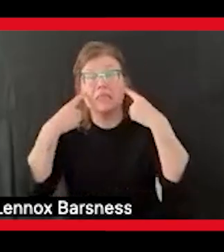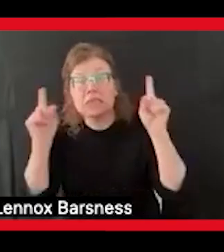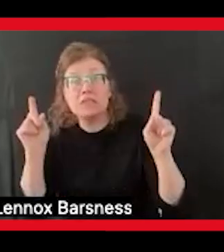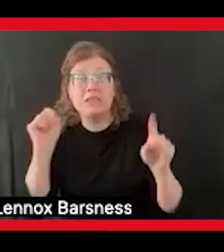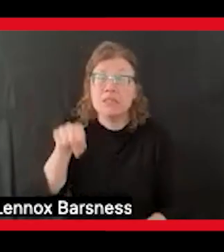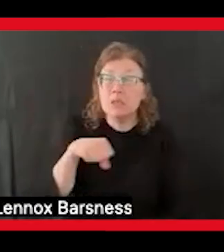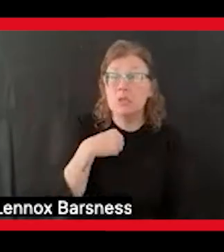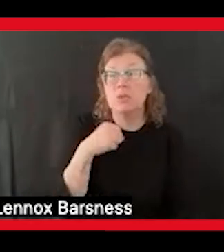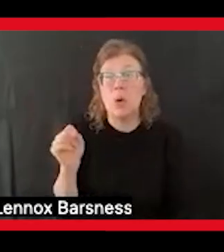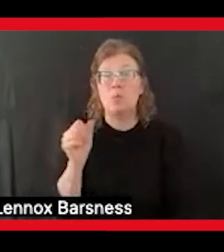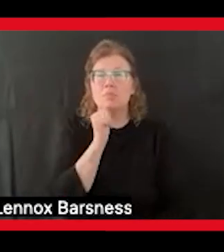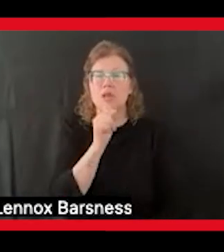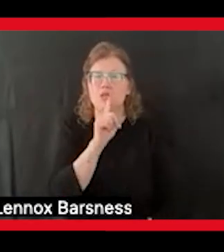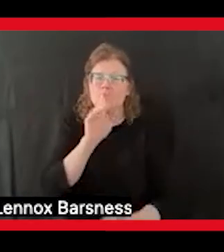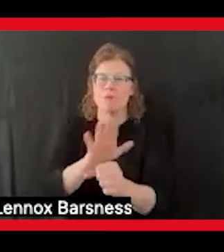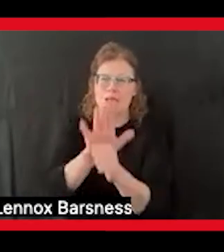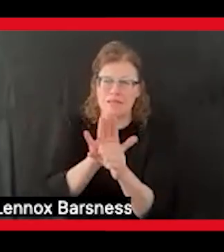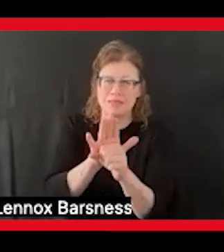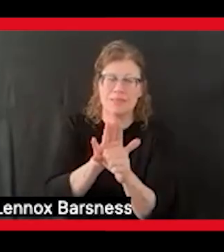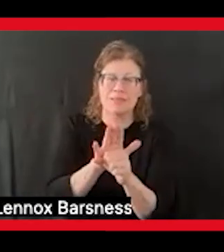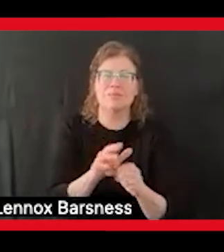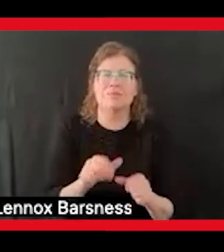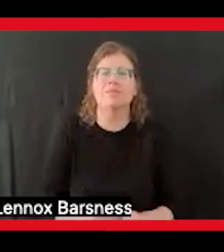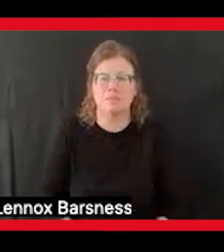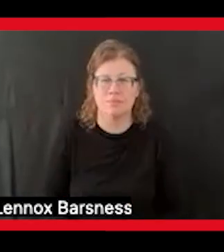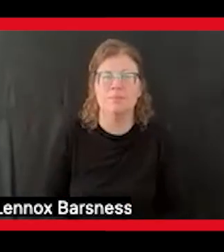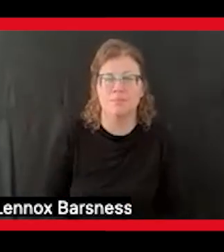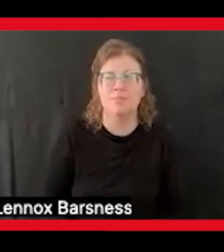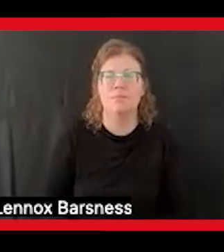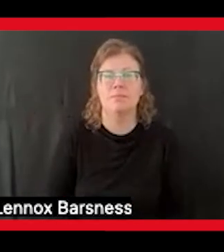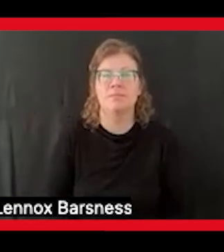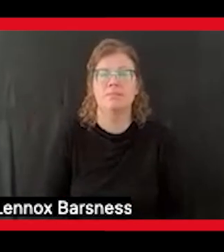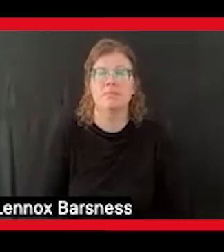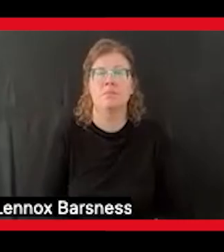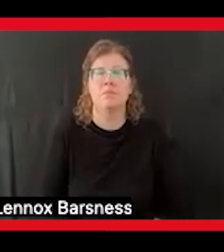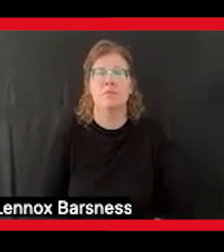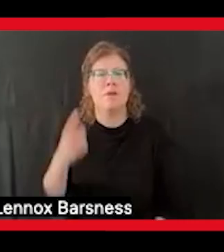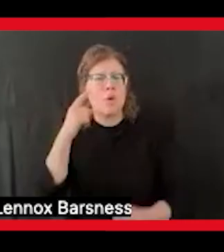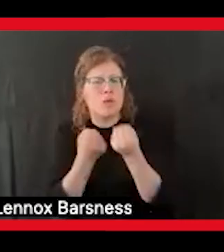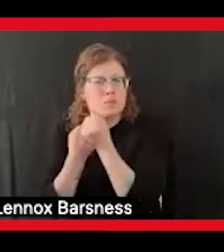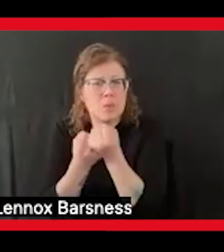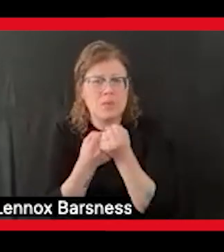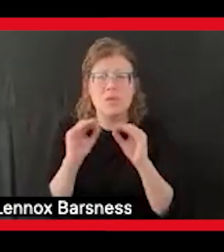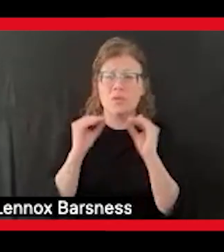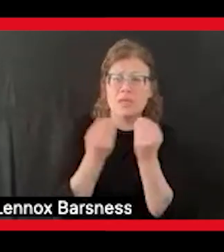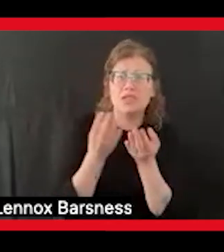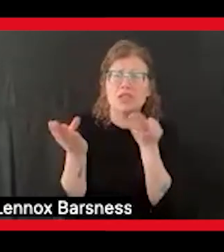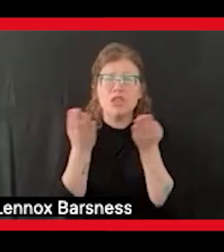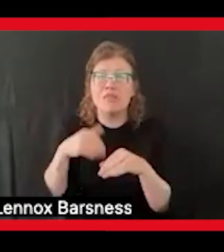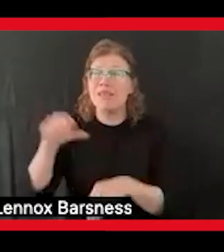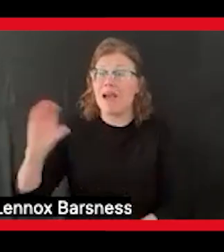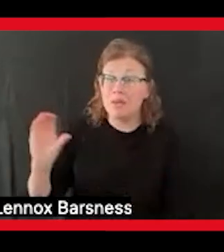is open to registered nonprofit arts organizations serving Calgary. By this, we mean nonprofit arts